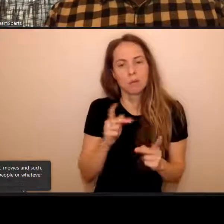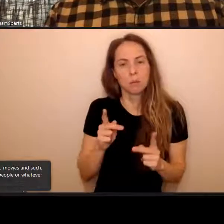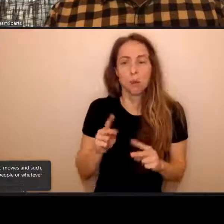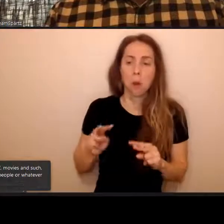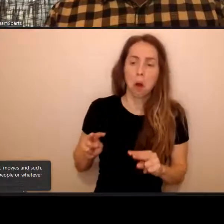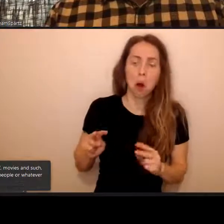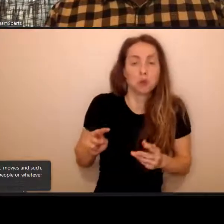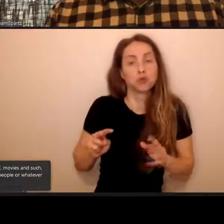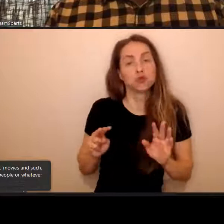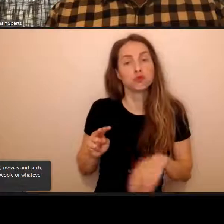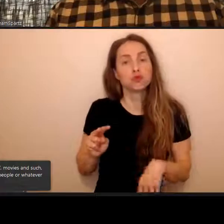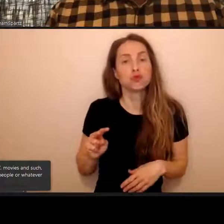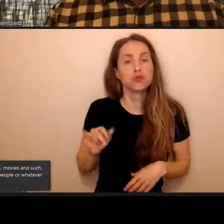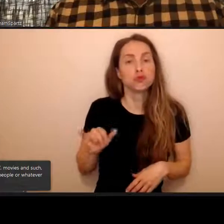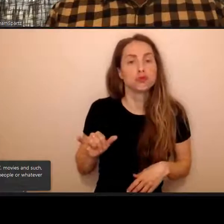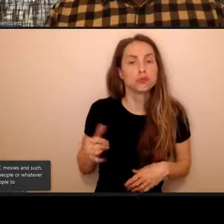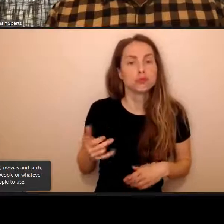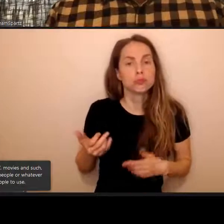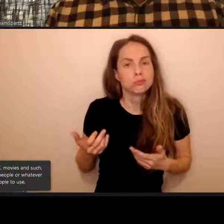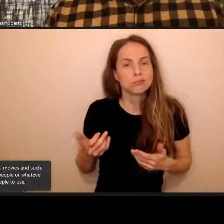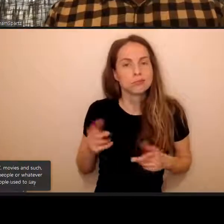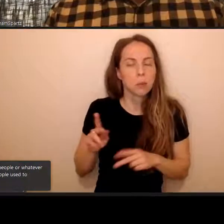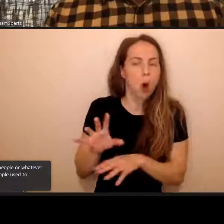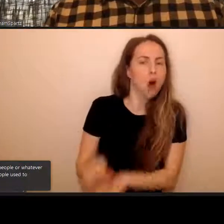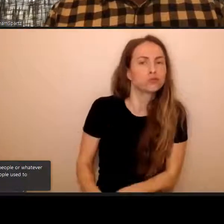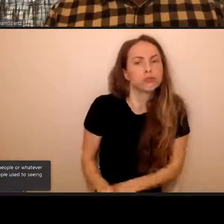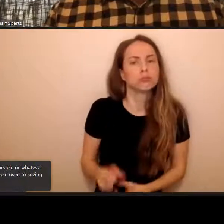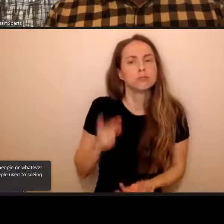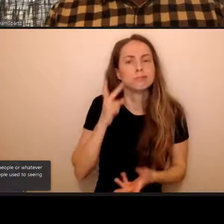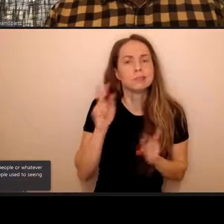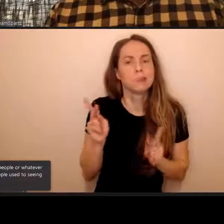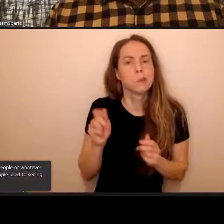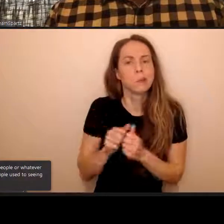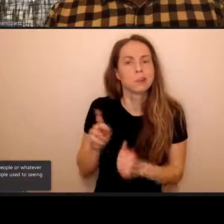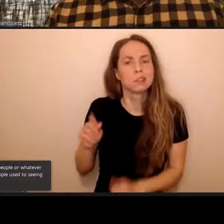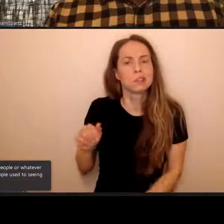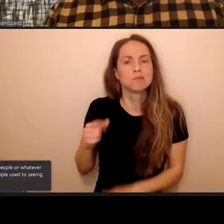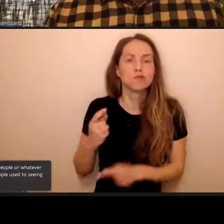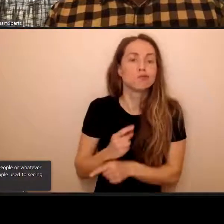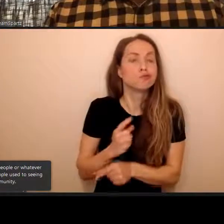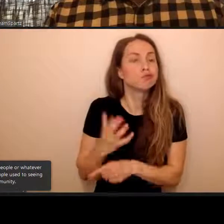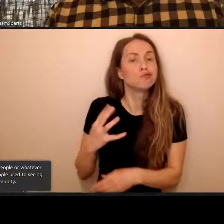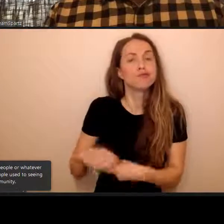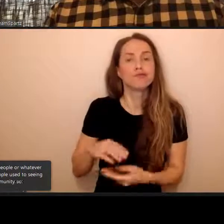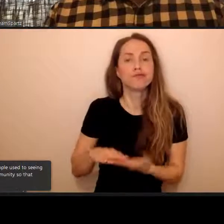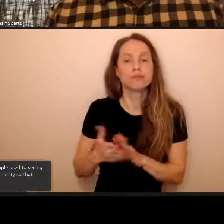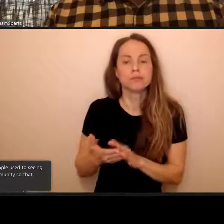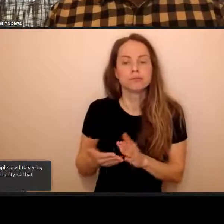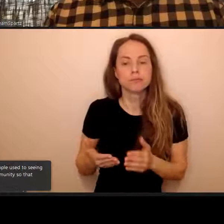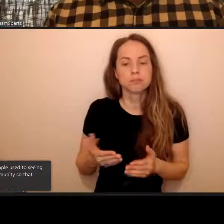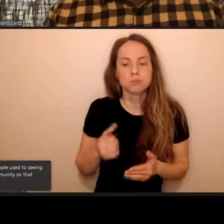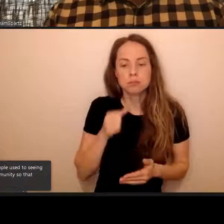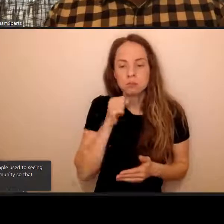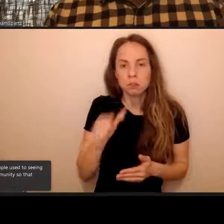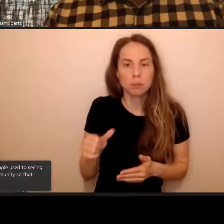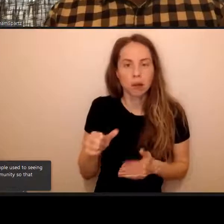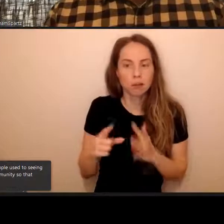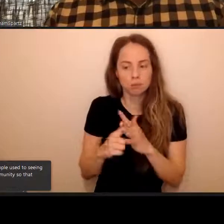for people, to get people used to seeing us as regular part of the community so that we're not so invisible.